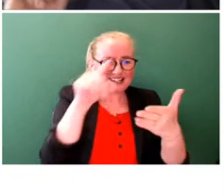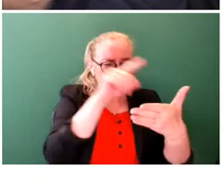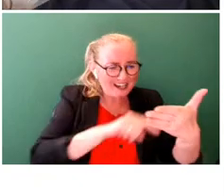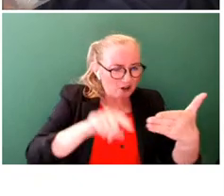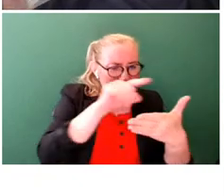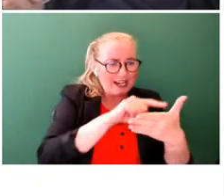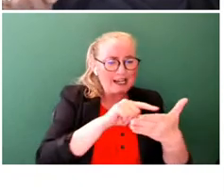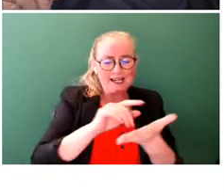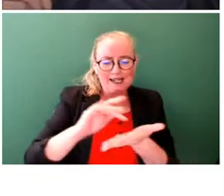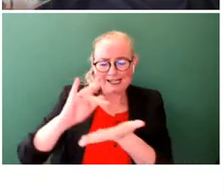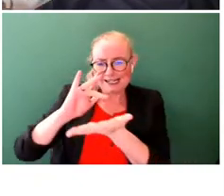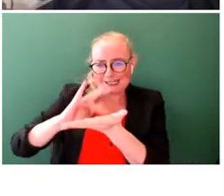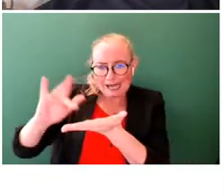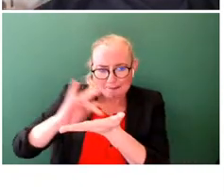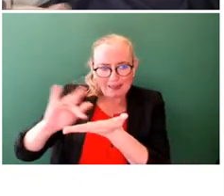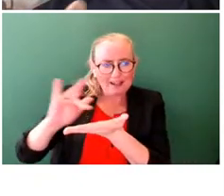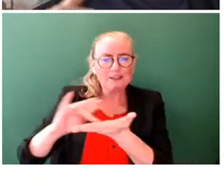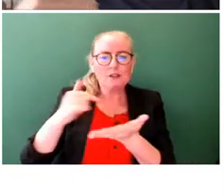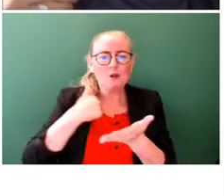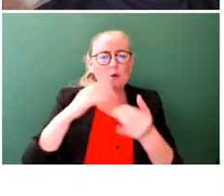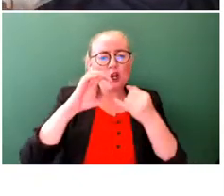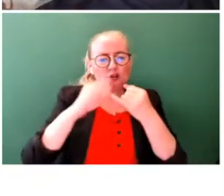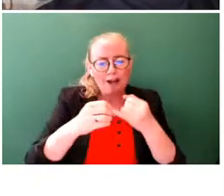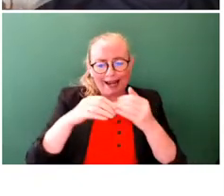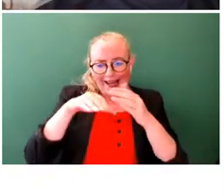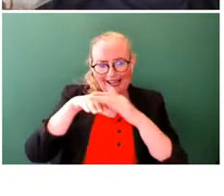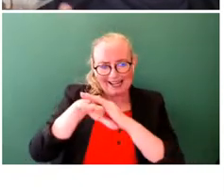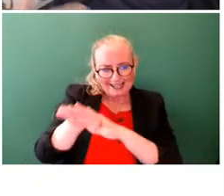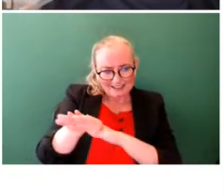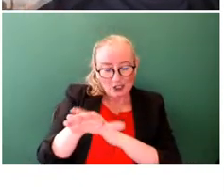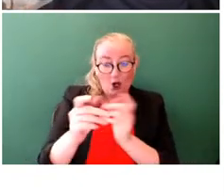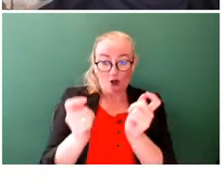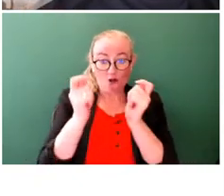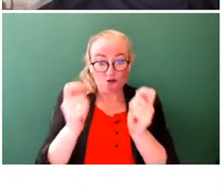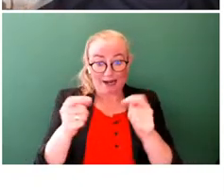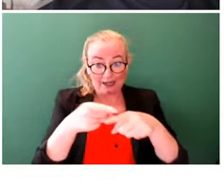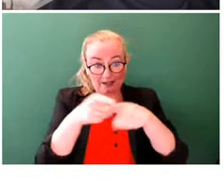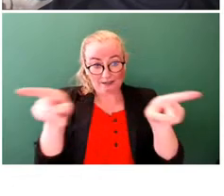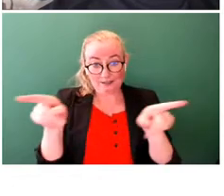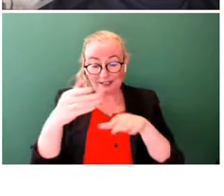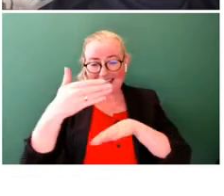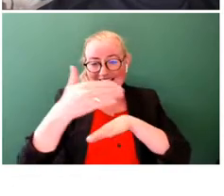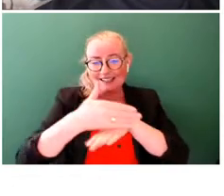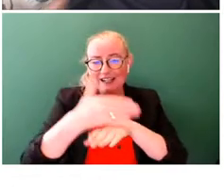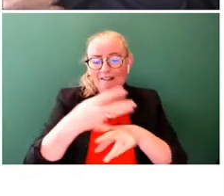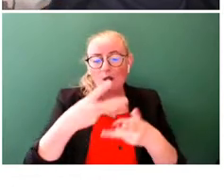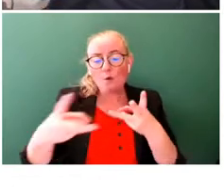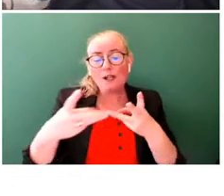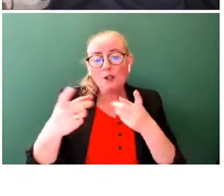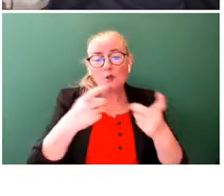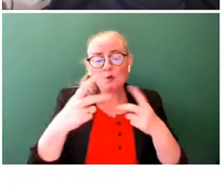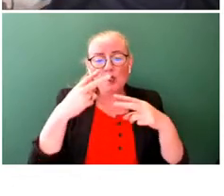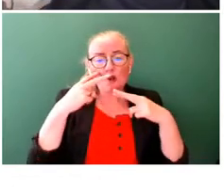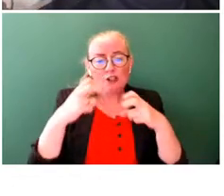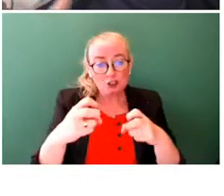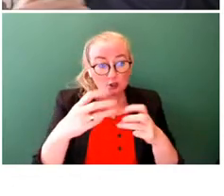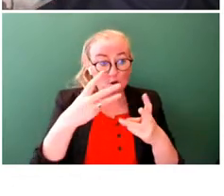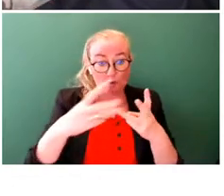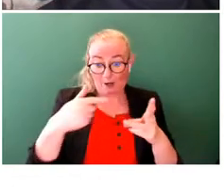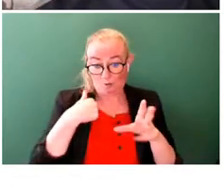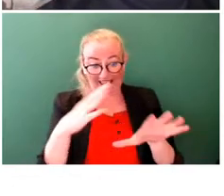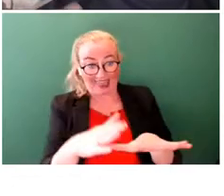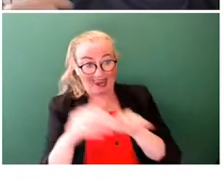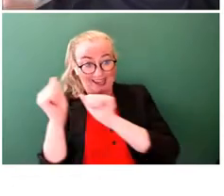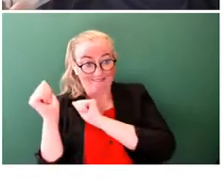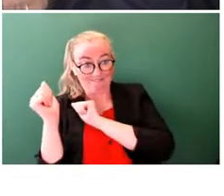tablets, we try to go in, we train the staff when we're doing our research so that when we leave,